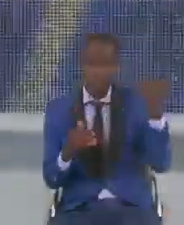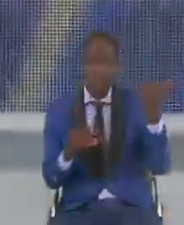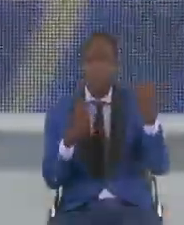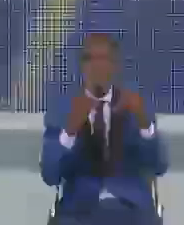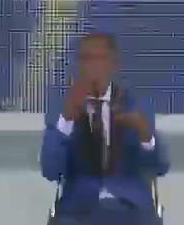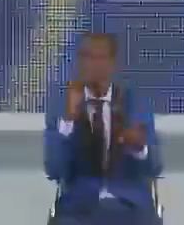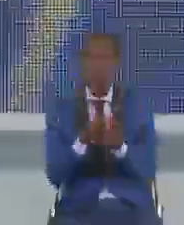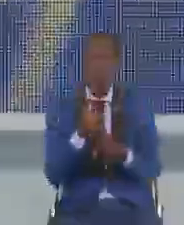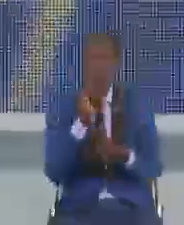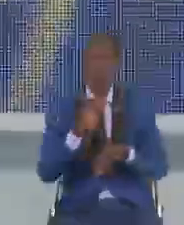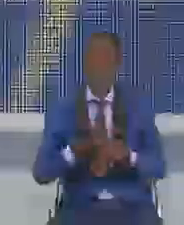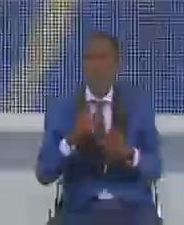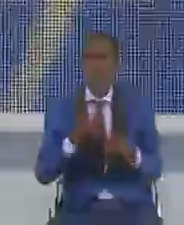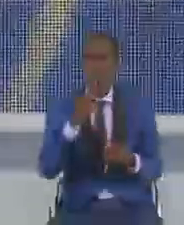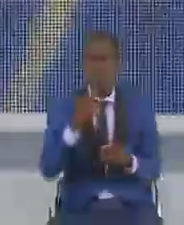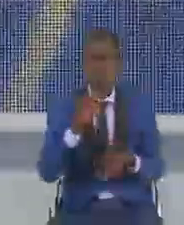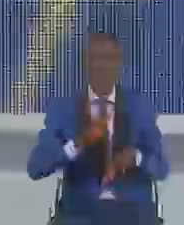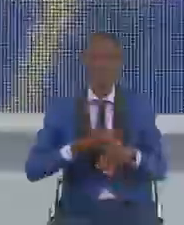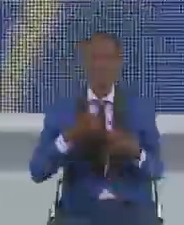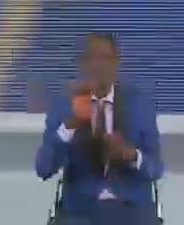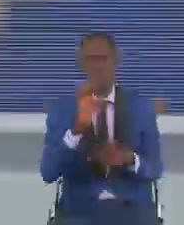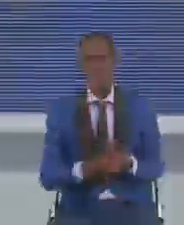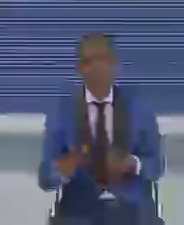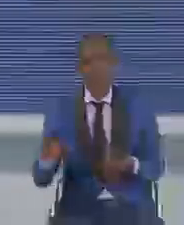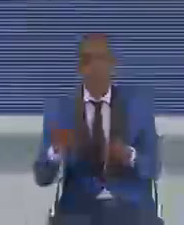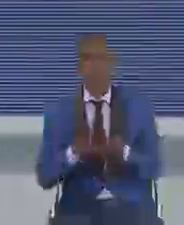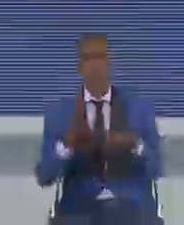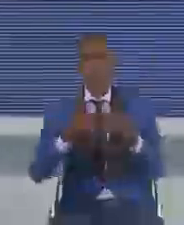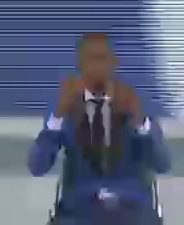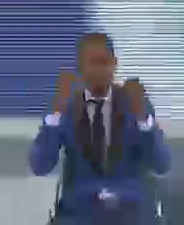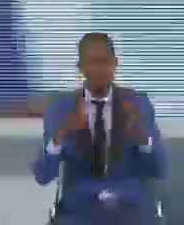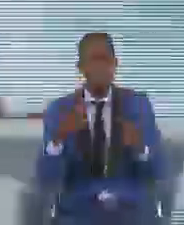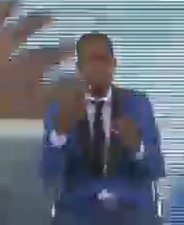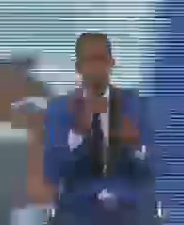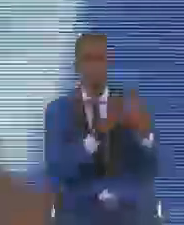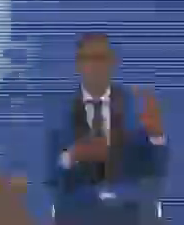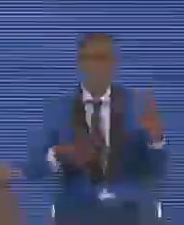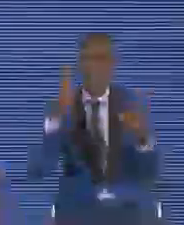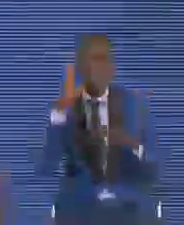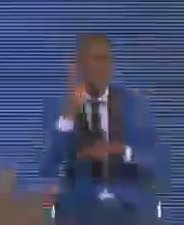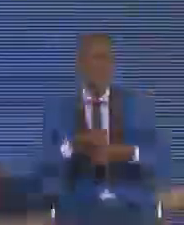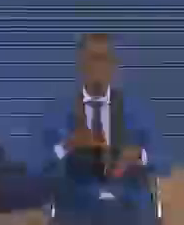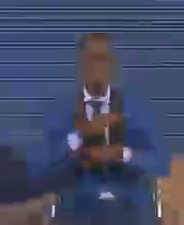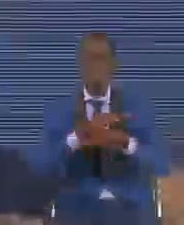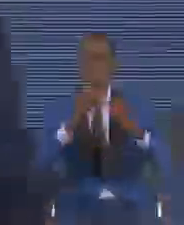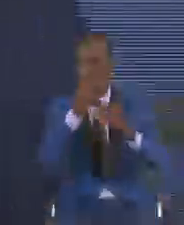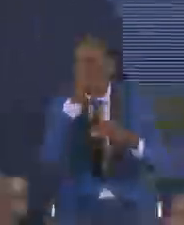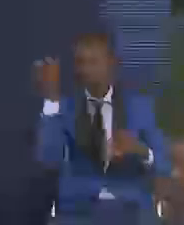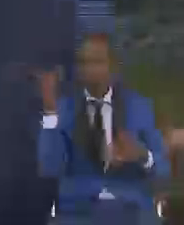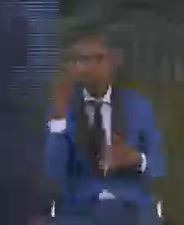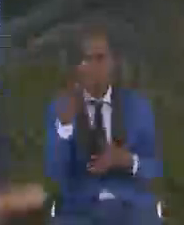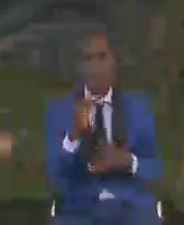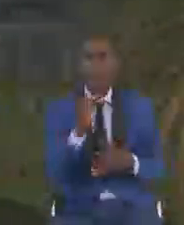promise is unto you and to your children and to as many as the Lord has called. Don't forget that the grace